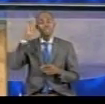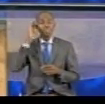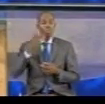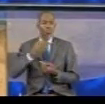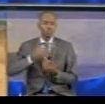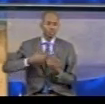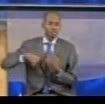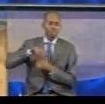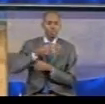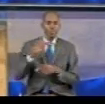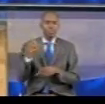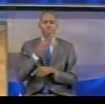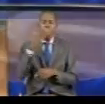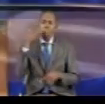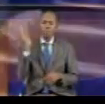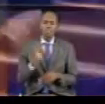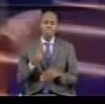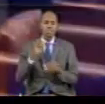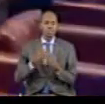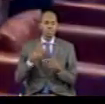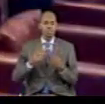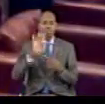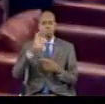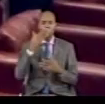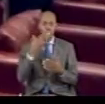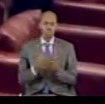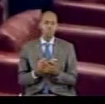evil into your good.